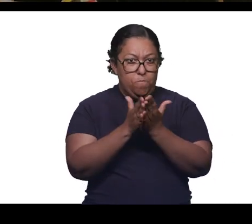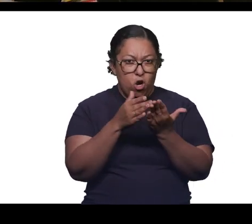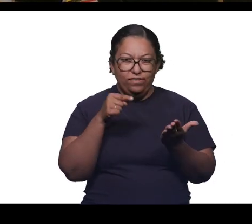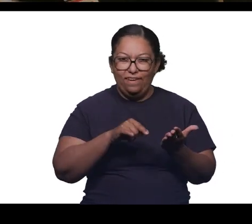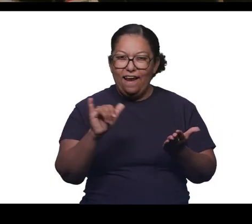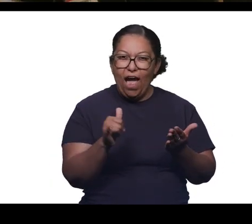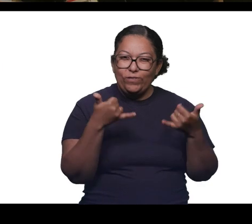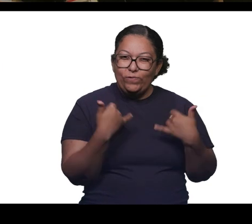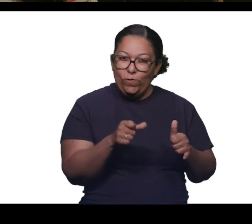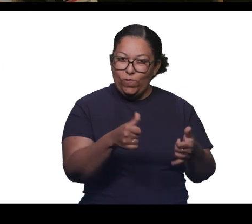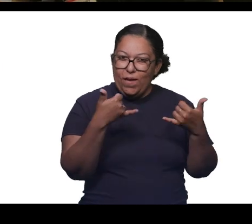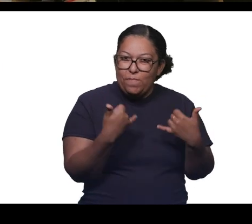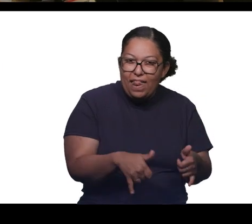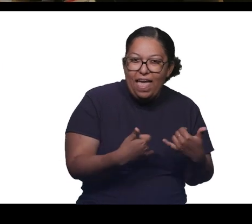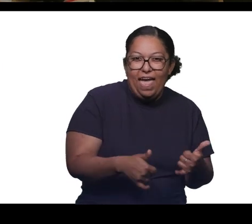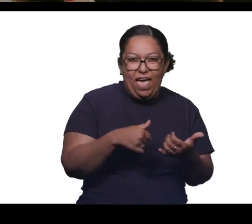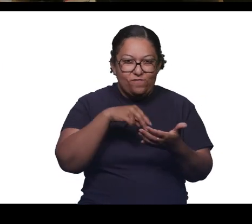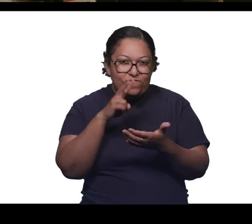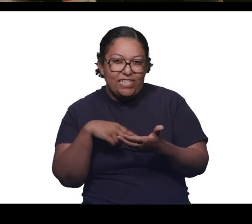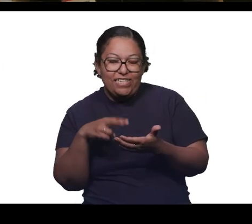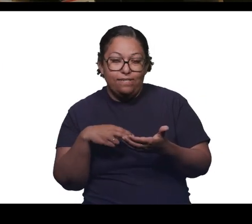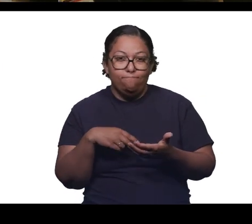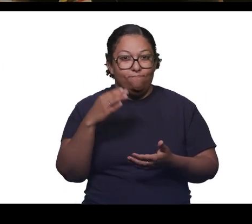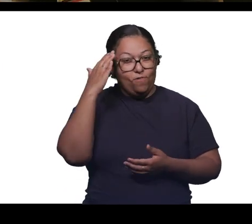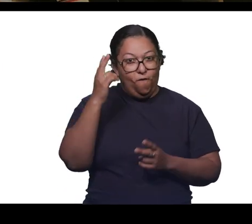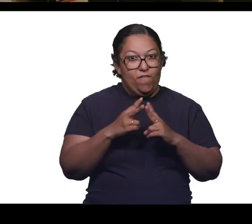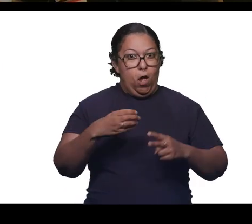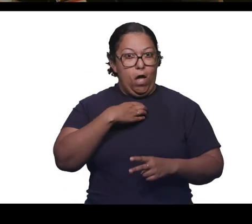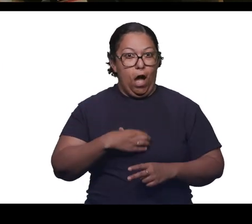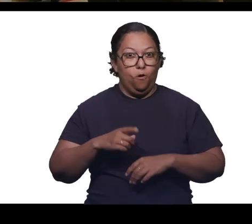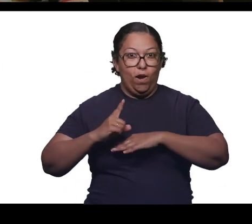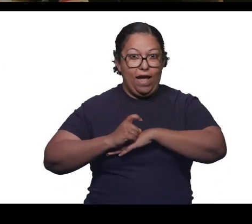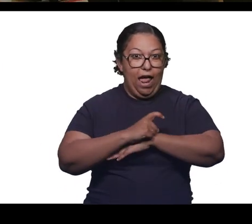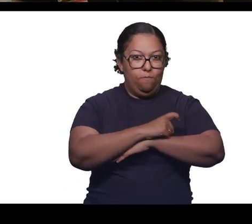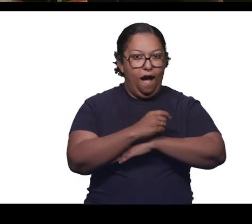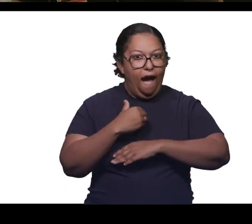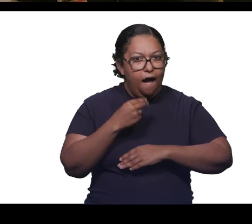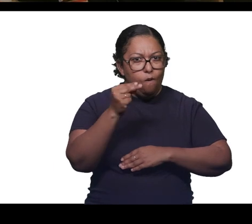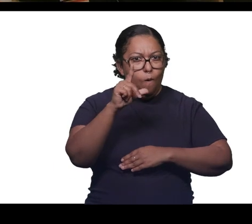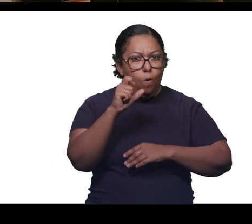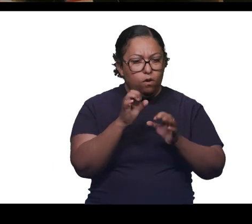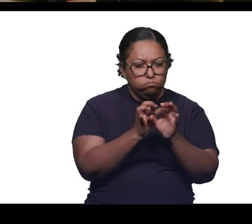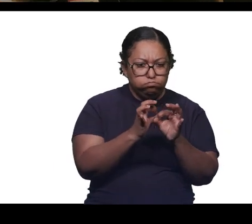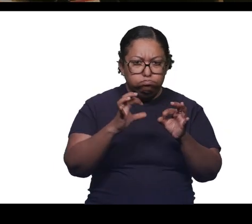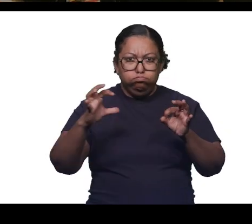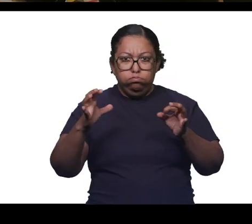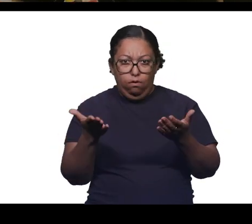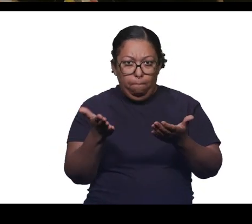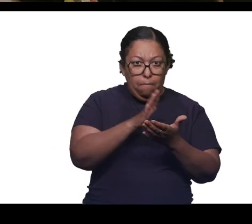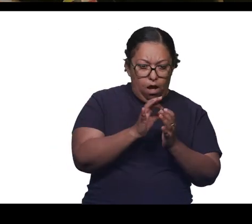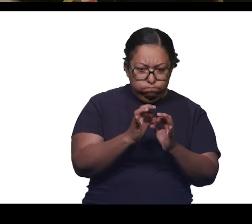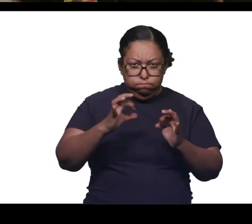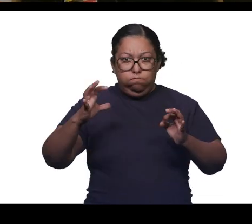can play with. So the Very Hungry Caterpillar has holes, and different pages are different sizes. Those are